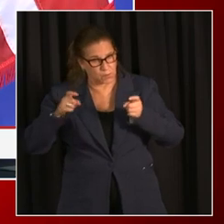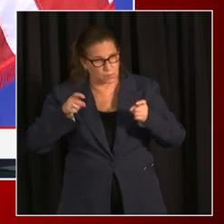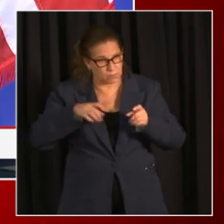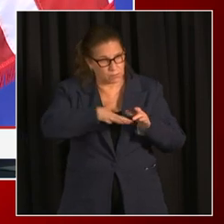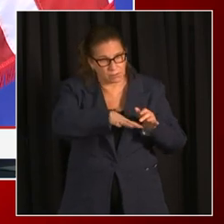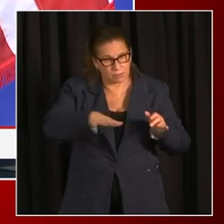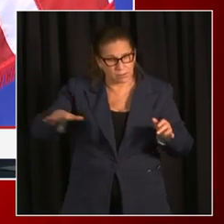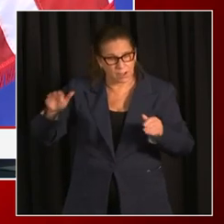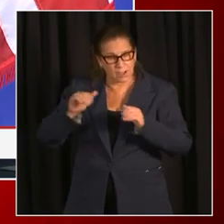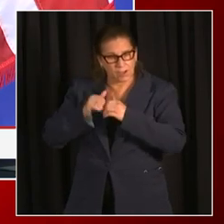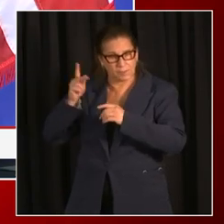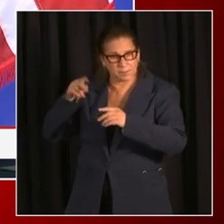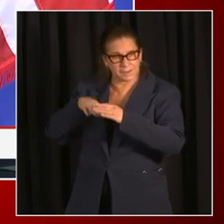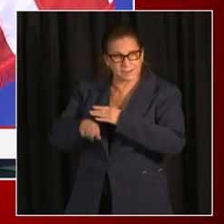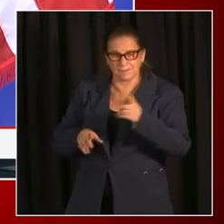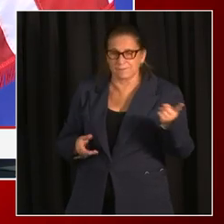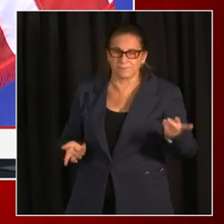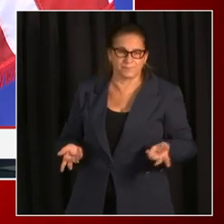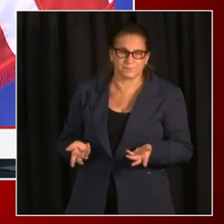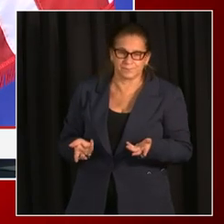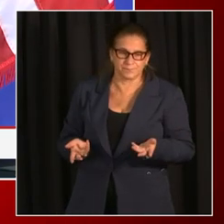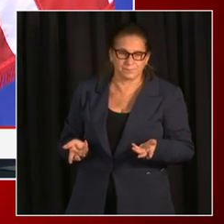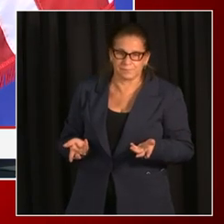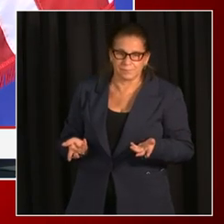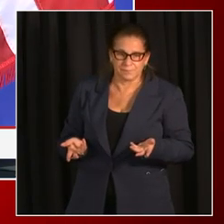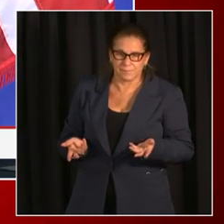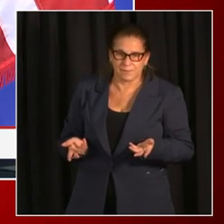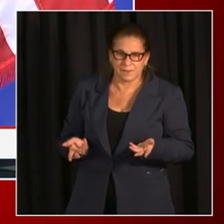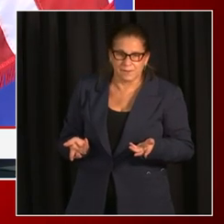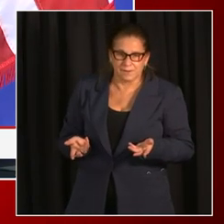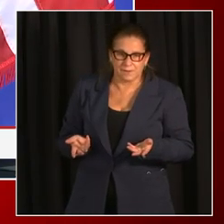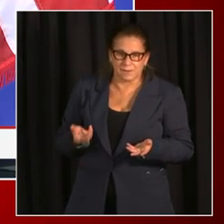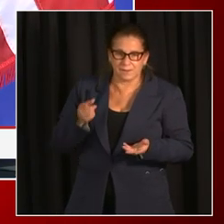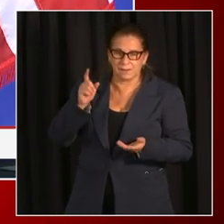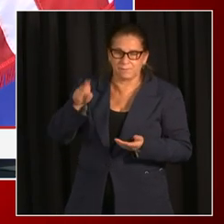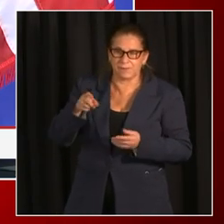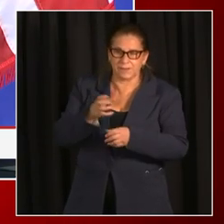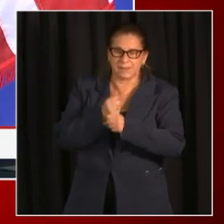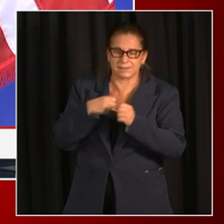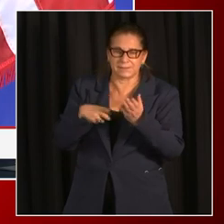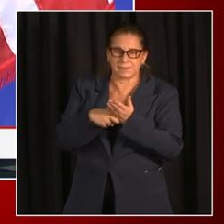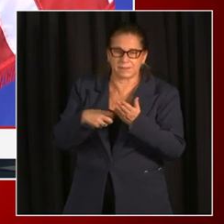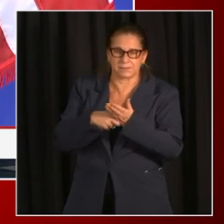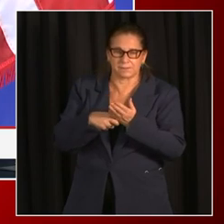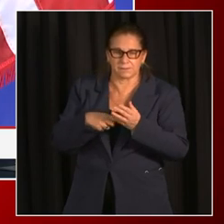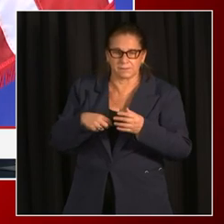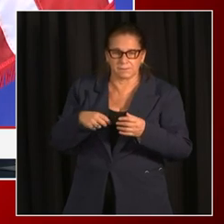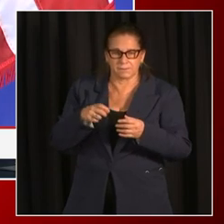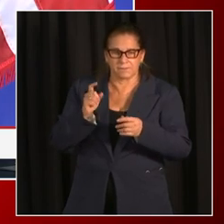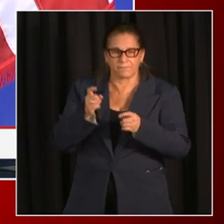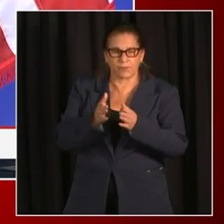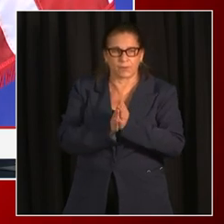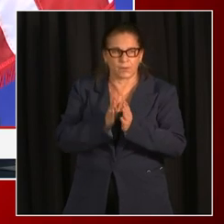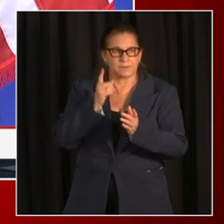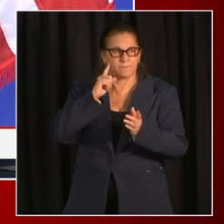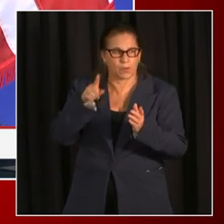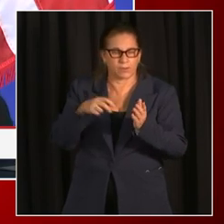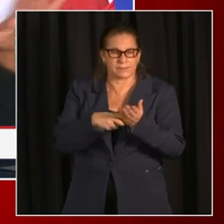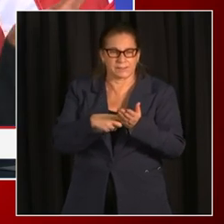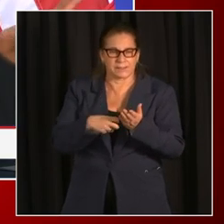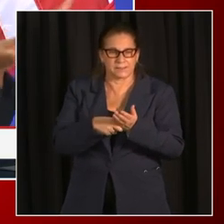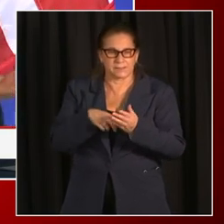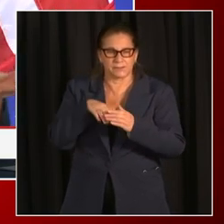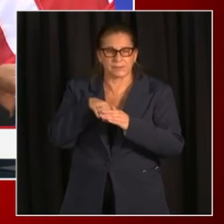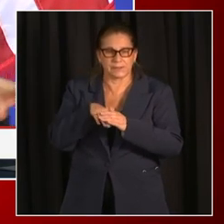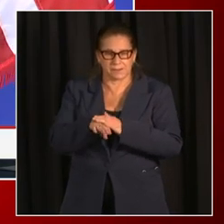sign up ahead of time? I believe that you have to request a ticket, and we will discourage people